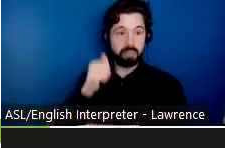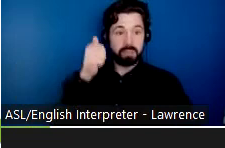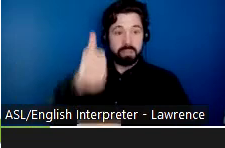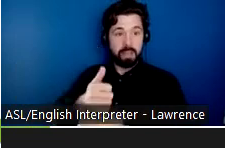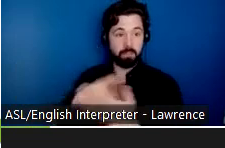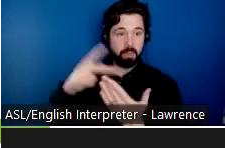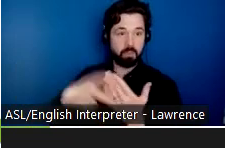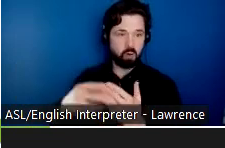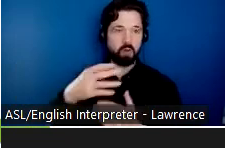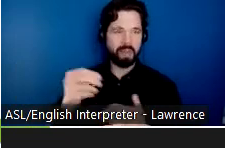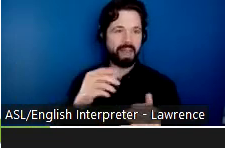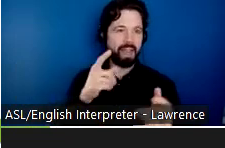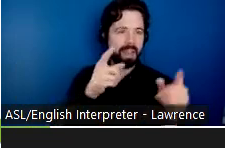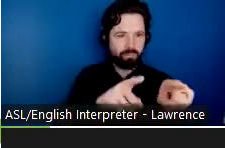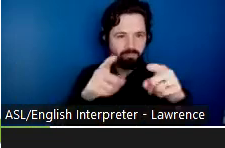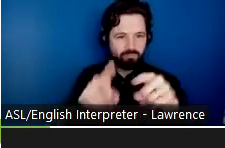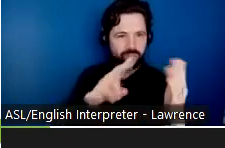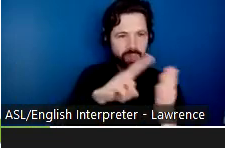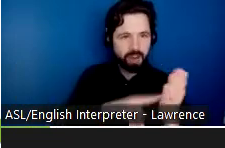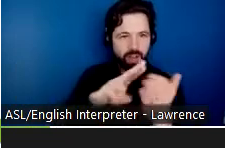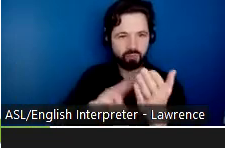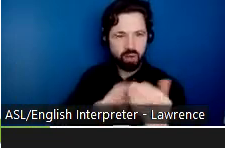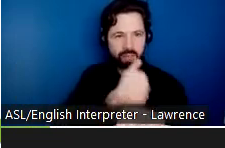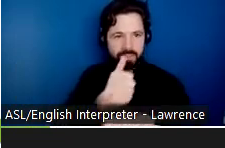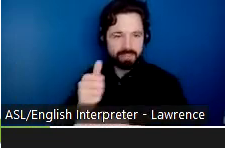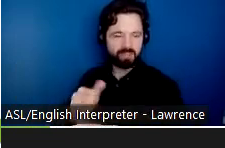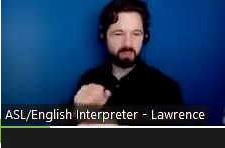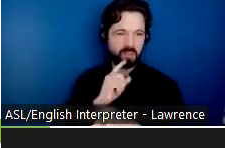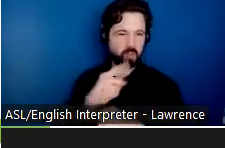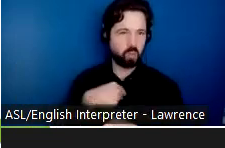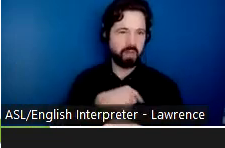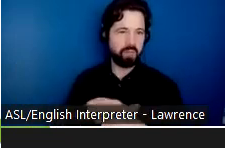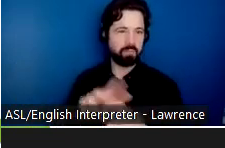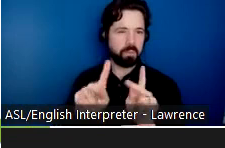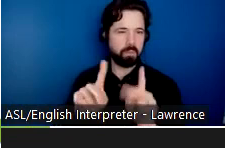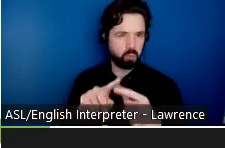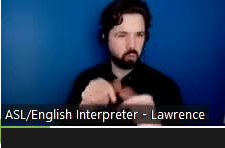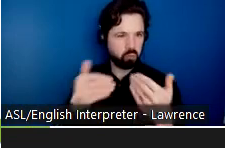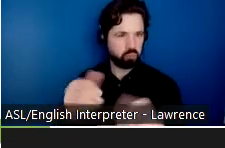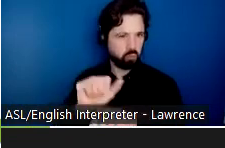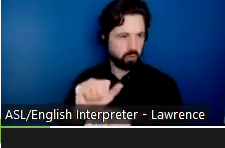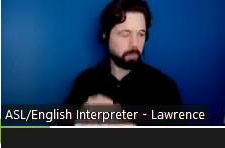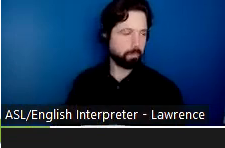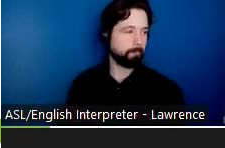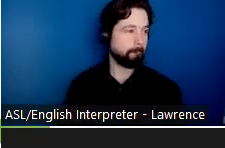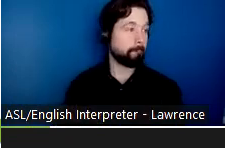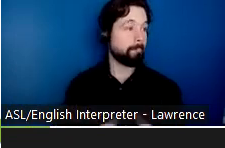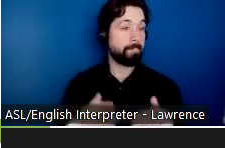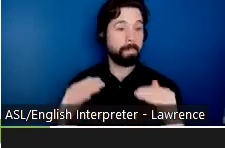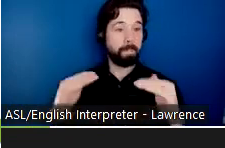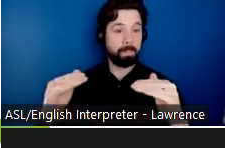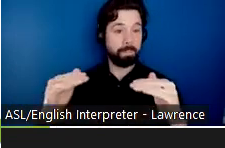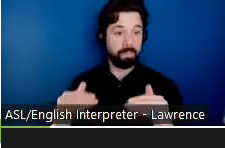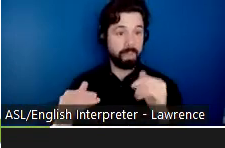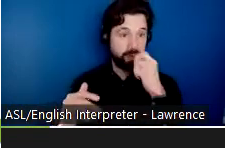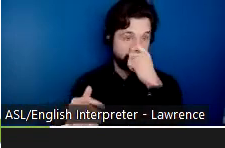get contracts in place to support the work that needs to be done. The next steps is for California,